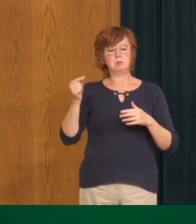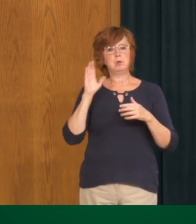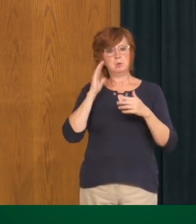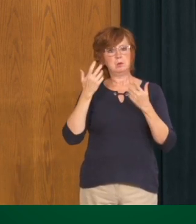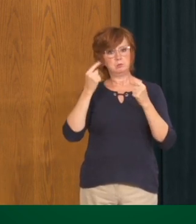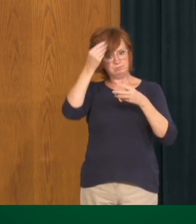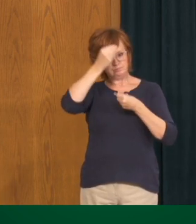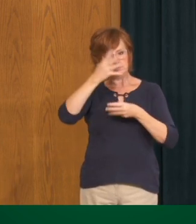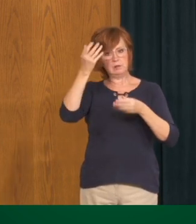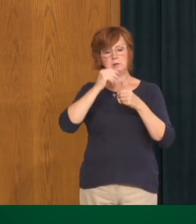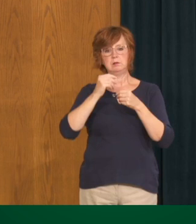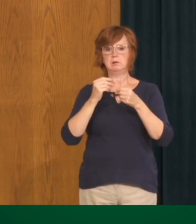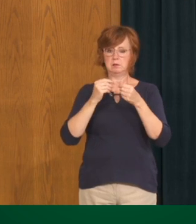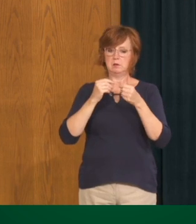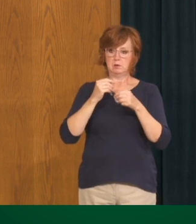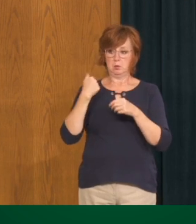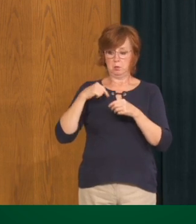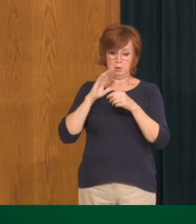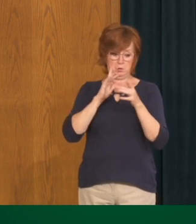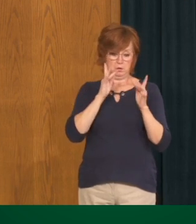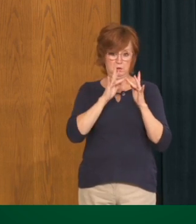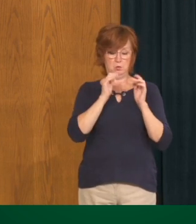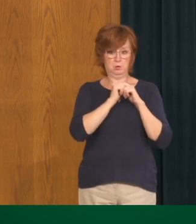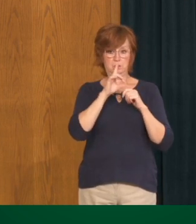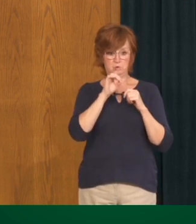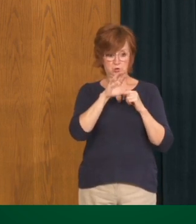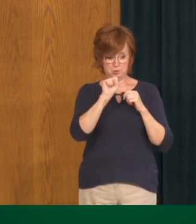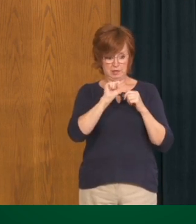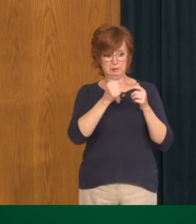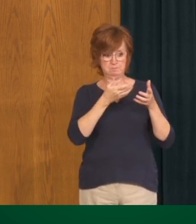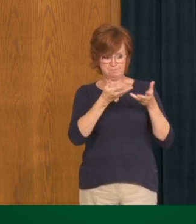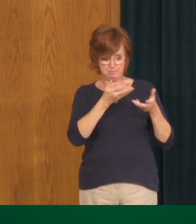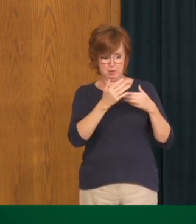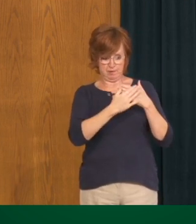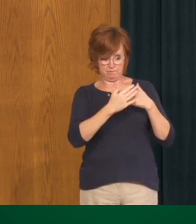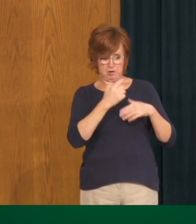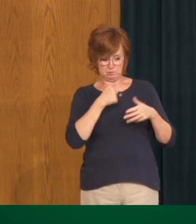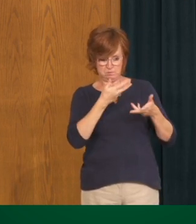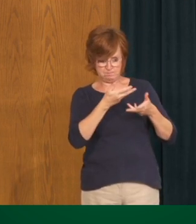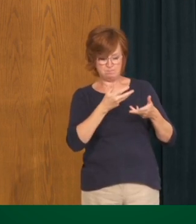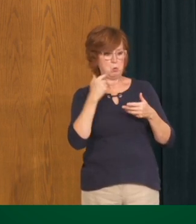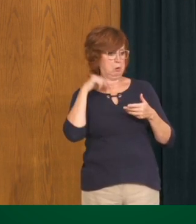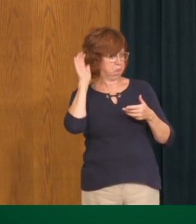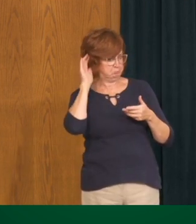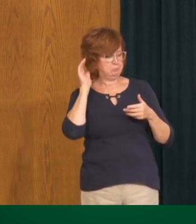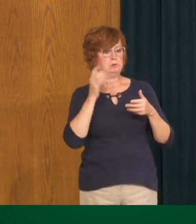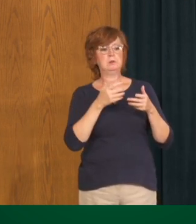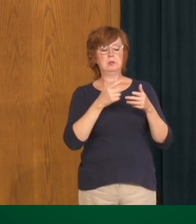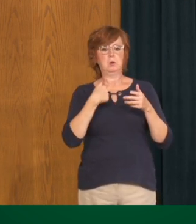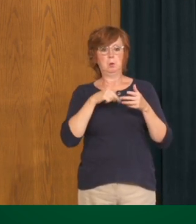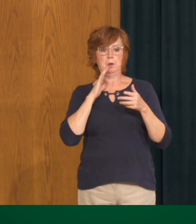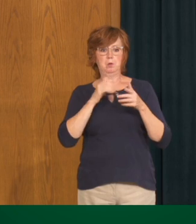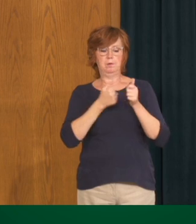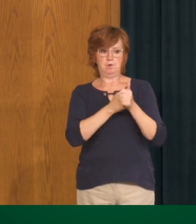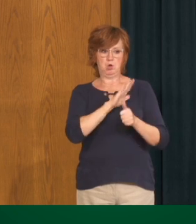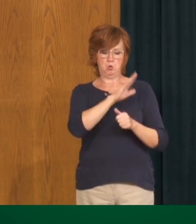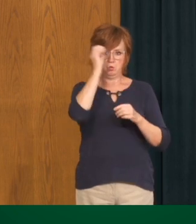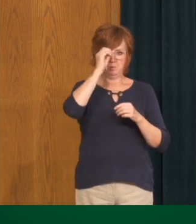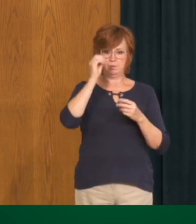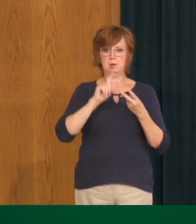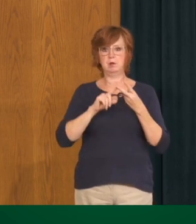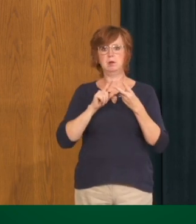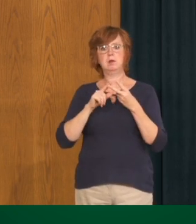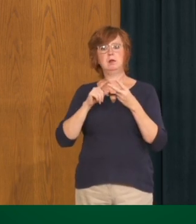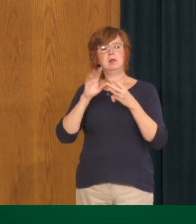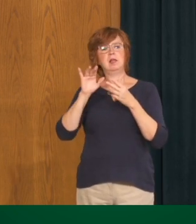as necessary based on the advice of the Chief Medical Health Officer. The response planning team will also continue to work with the education sector to develop